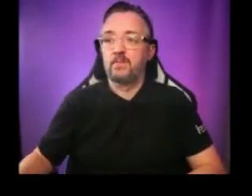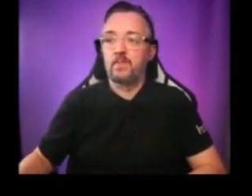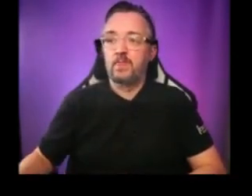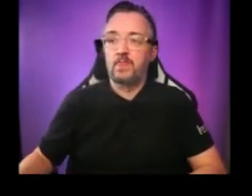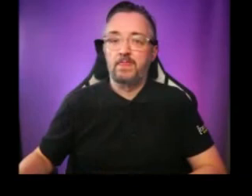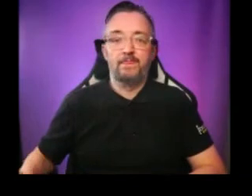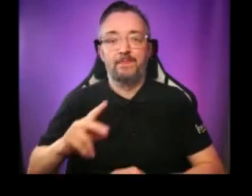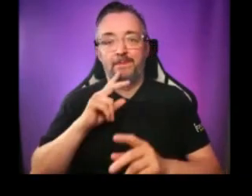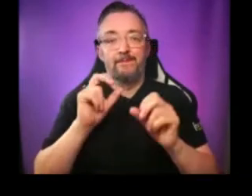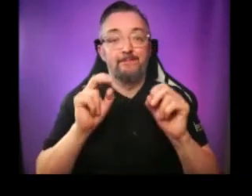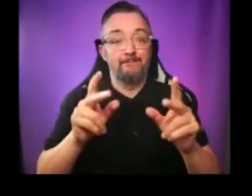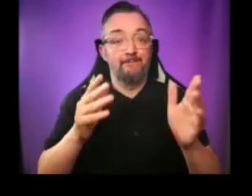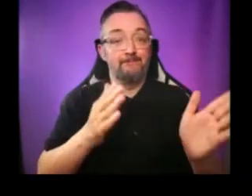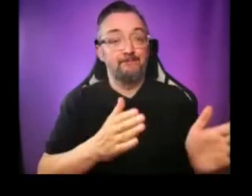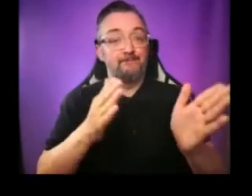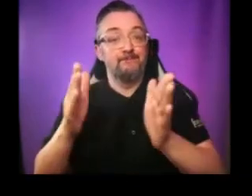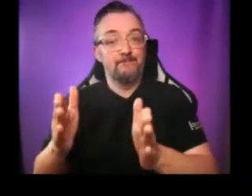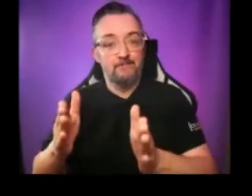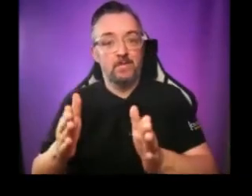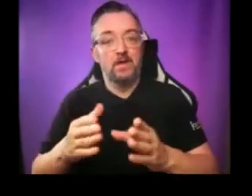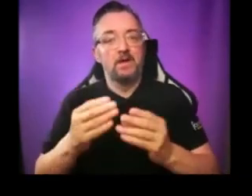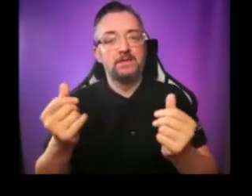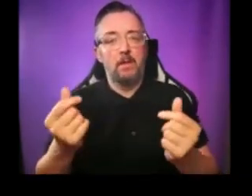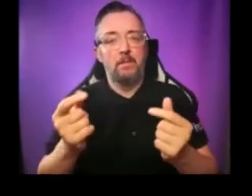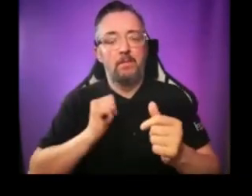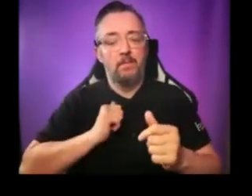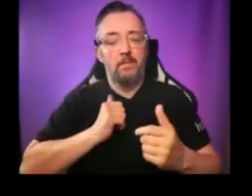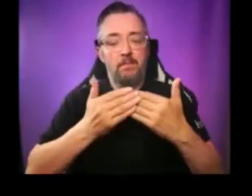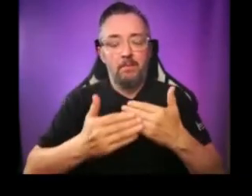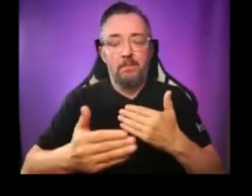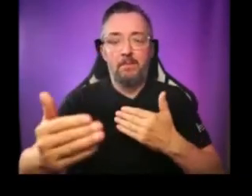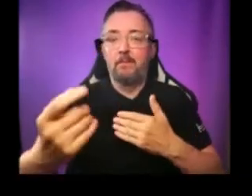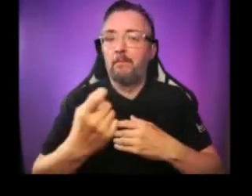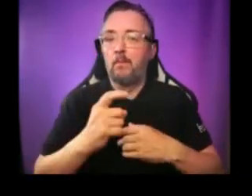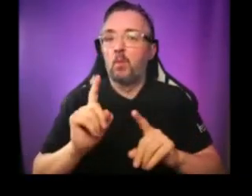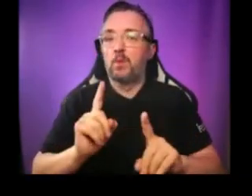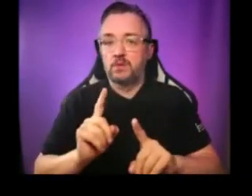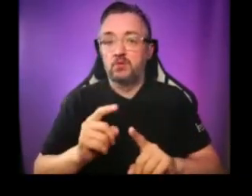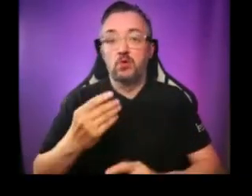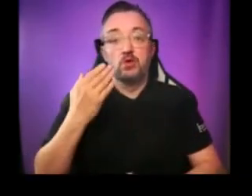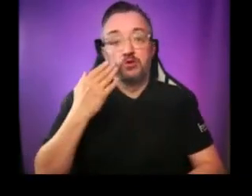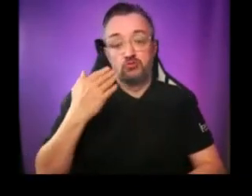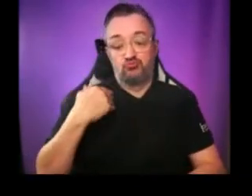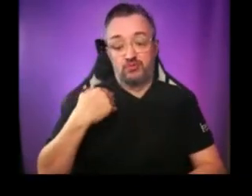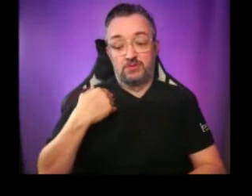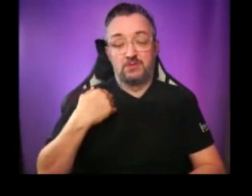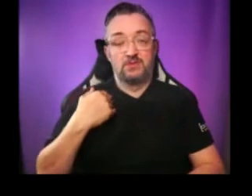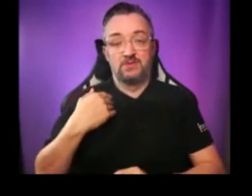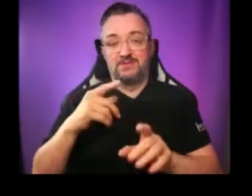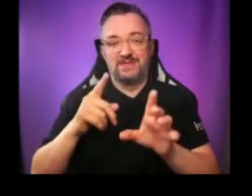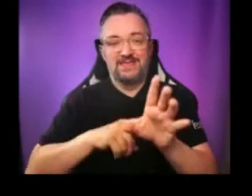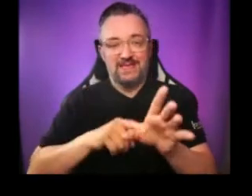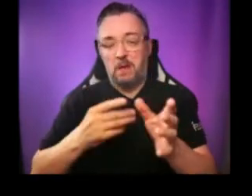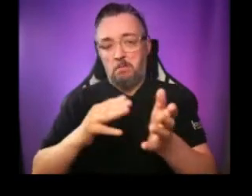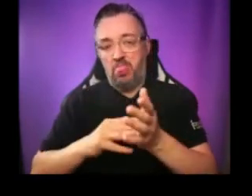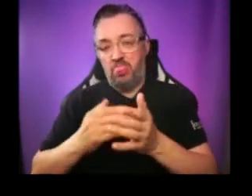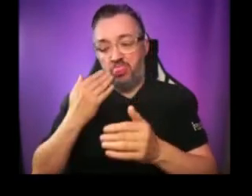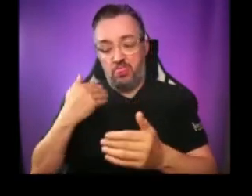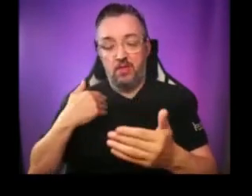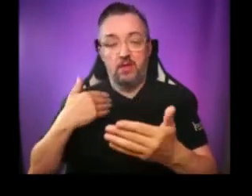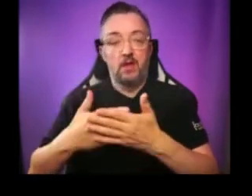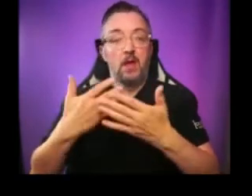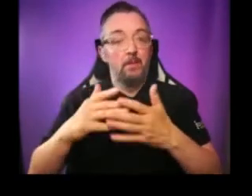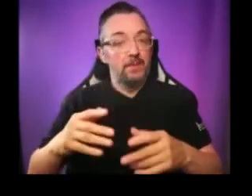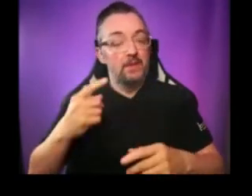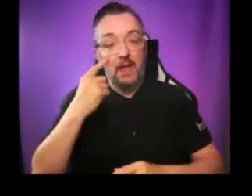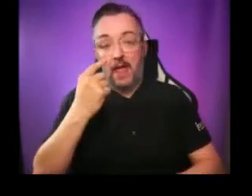All right, so shifting into a few things in the pipeline. So in recent months and years, there's been emerging evidence in parallel